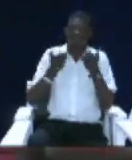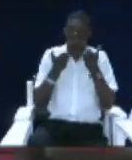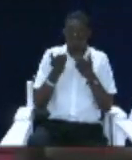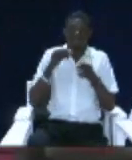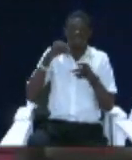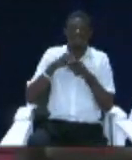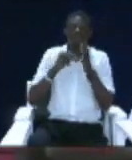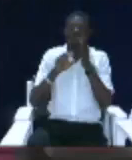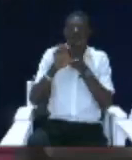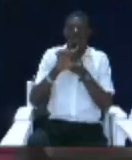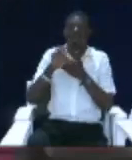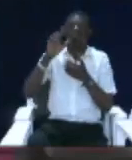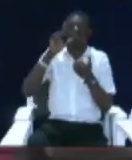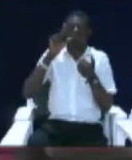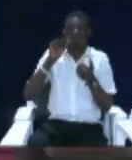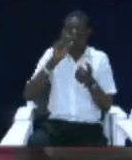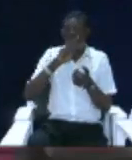in March 2022.